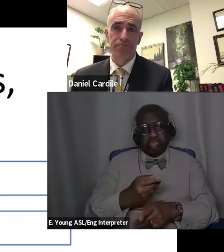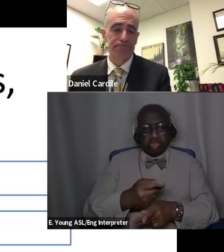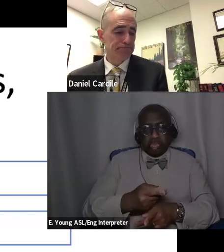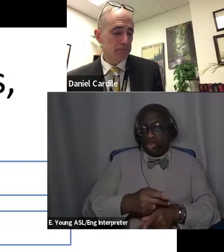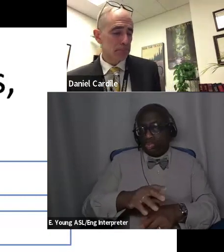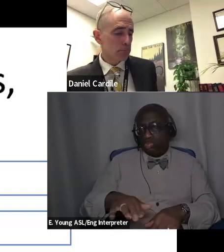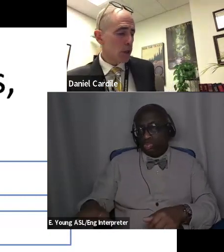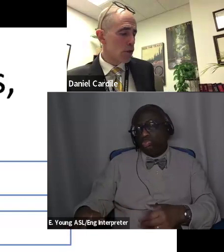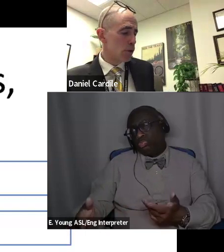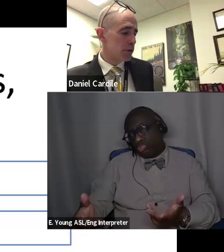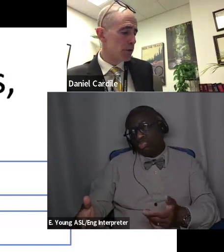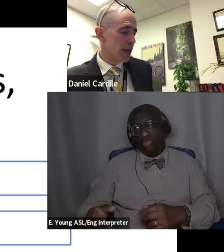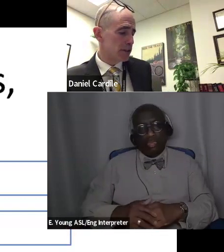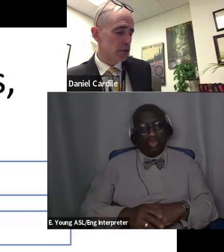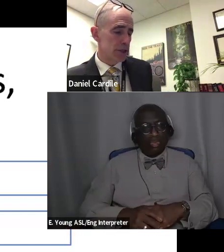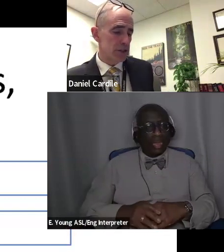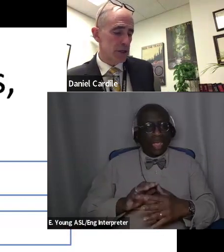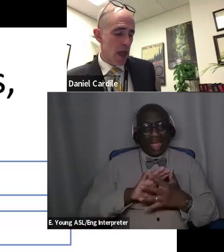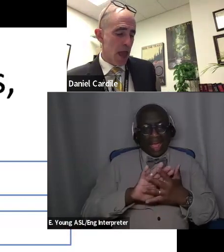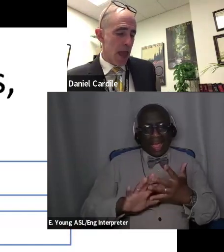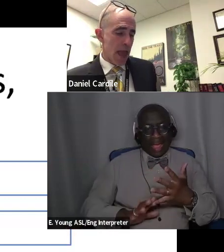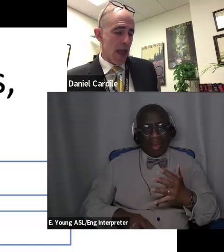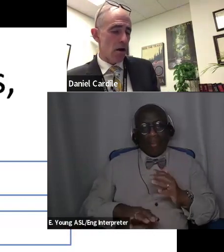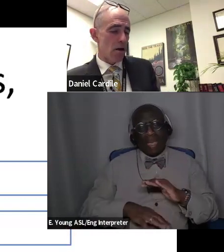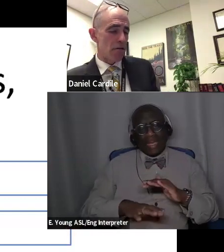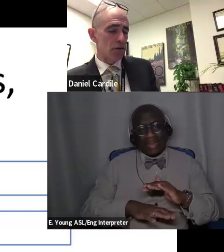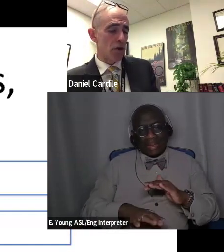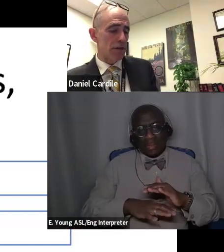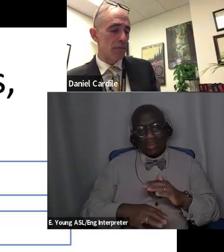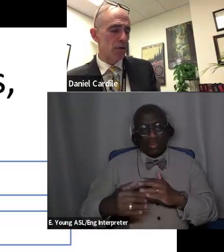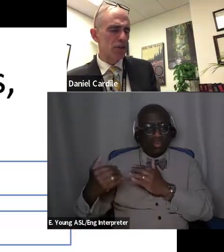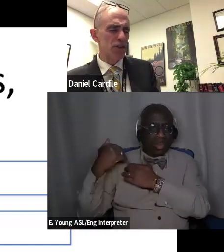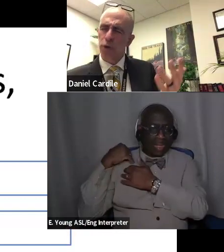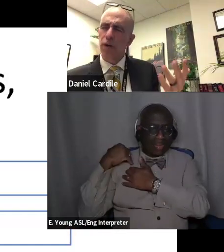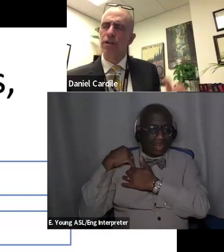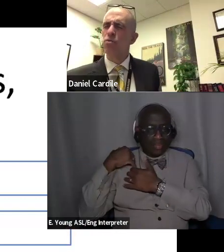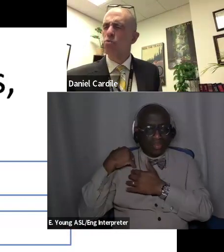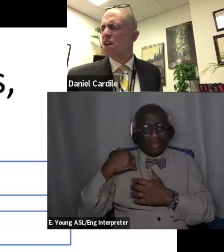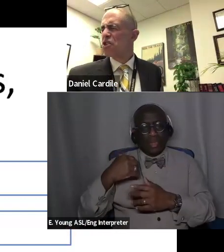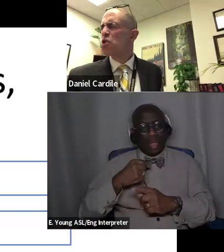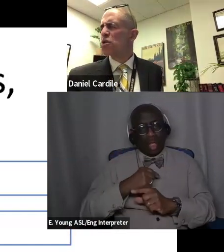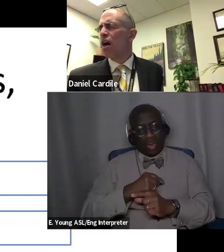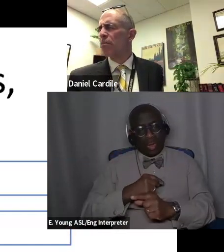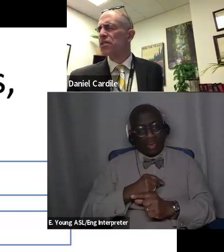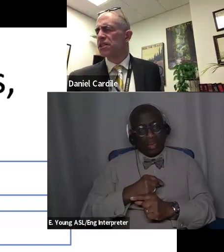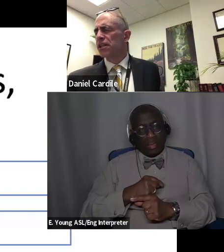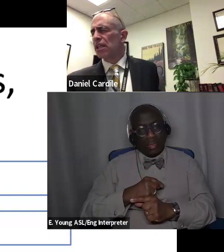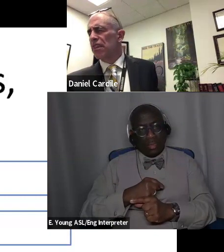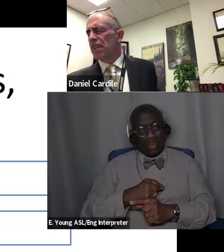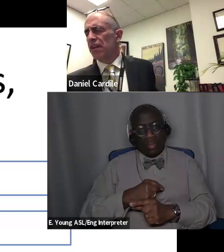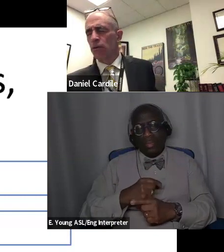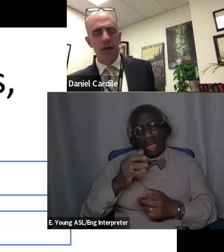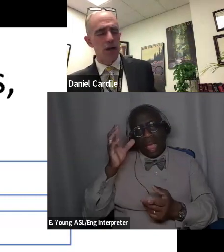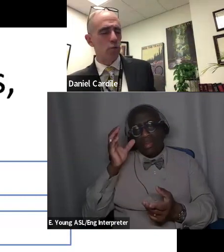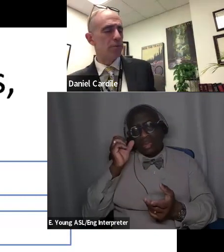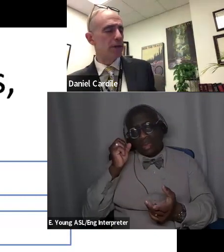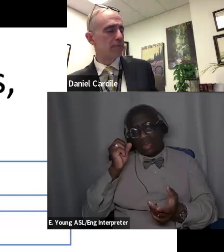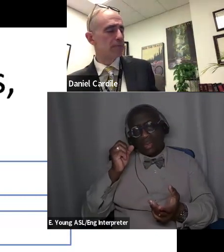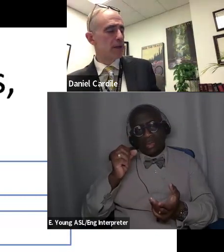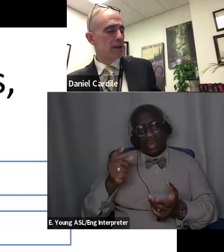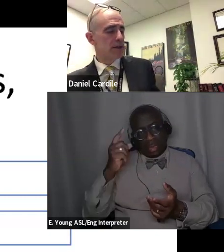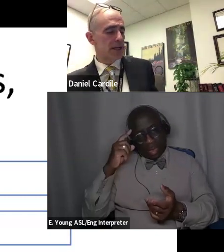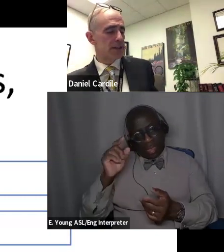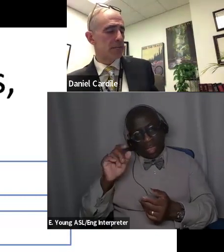child. Those are the basic duties of guardian of a person. Just whatever you would commonsensically think that it would